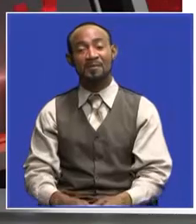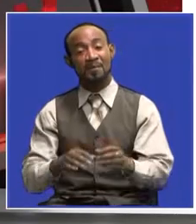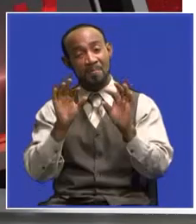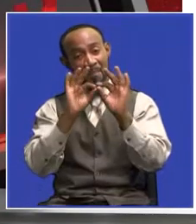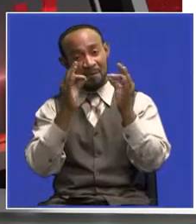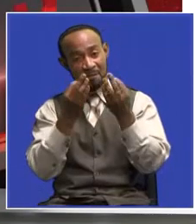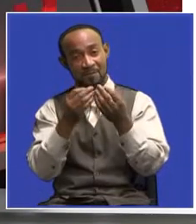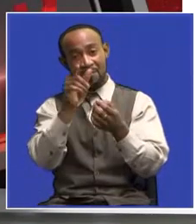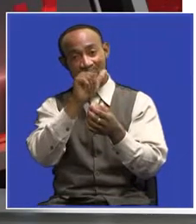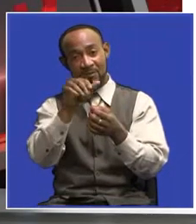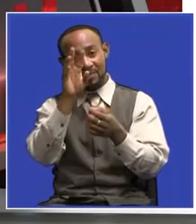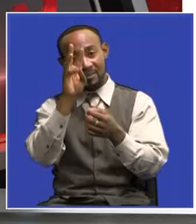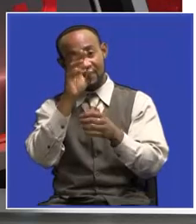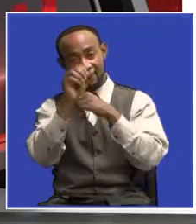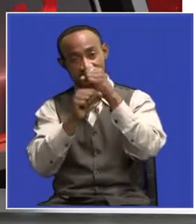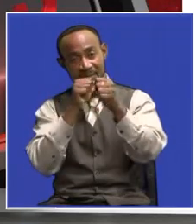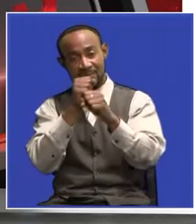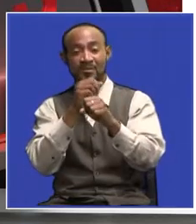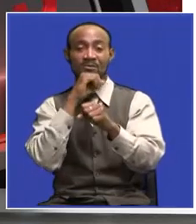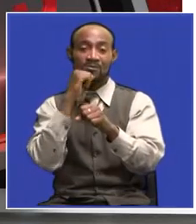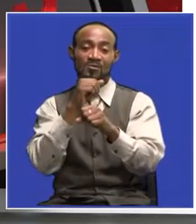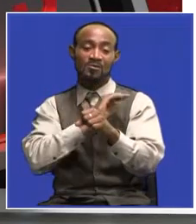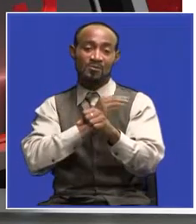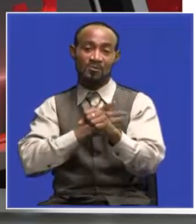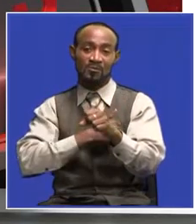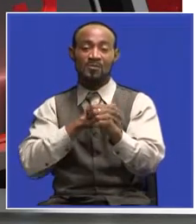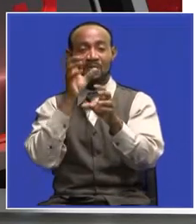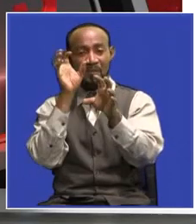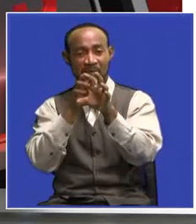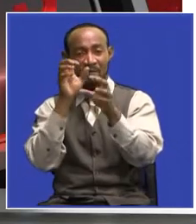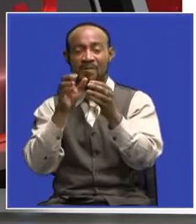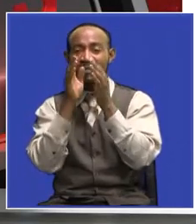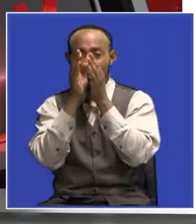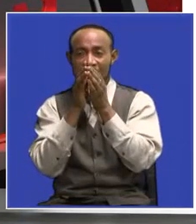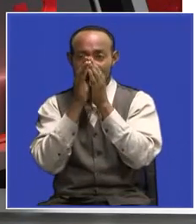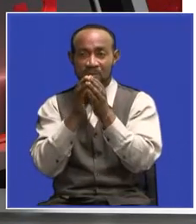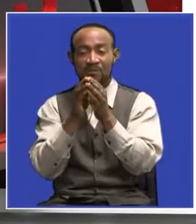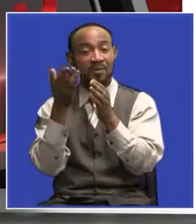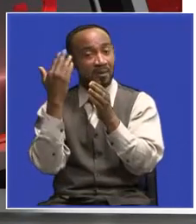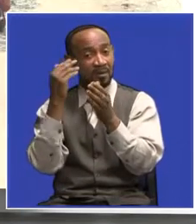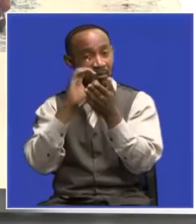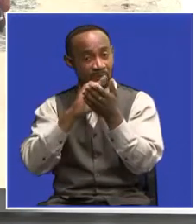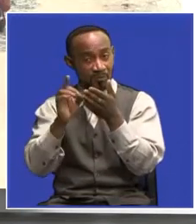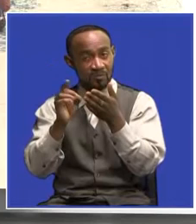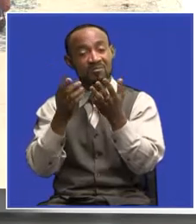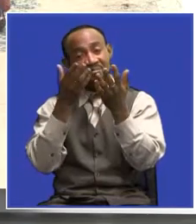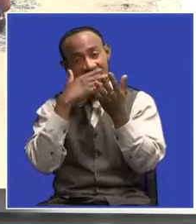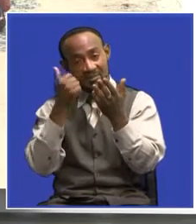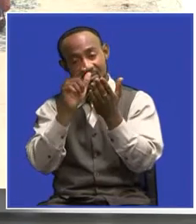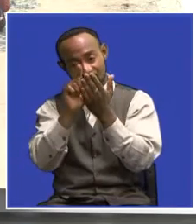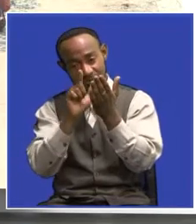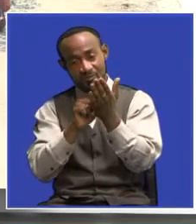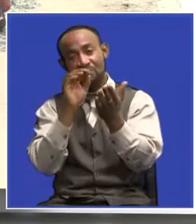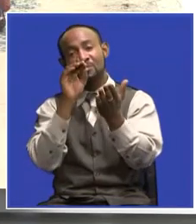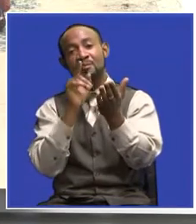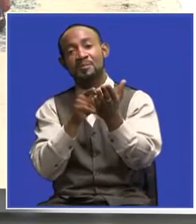The family of the 26-year-old woman who was last week beaten by dogs in Lusaka's BARLASTONE area have called for justice to prevail in the